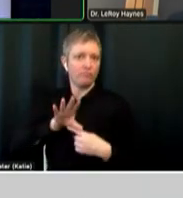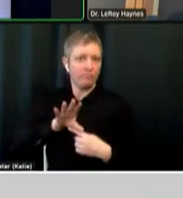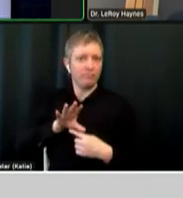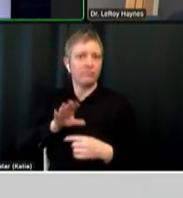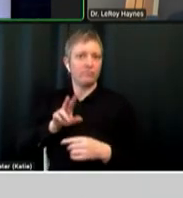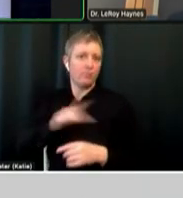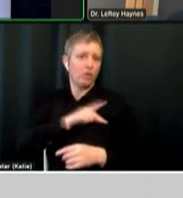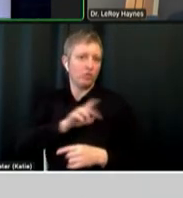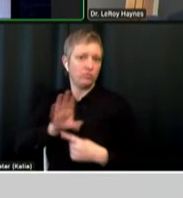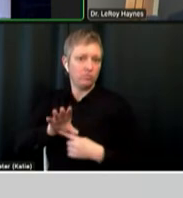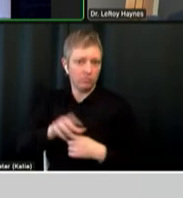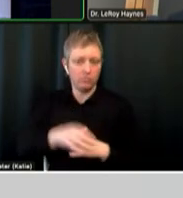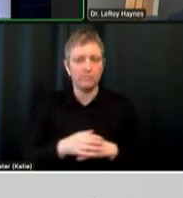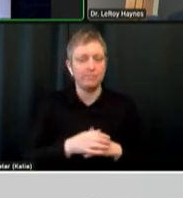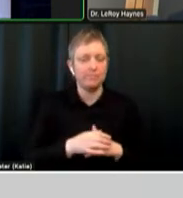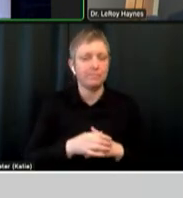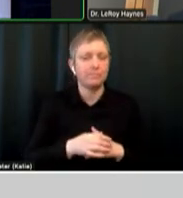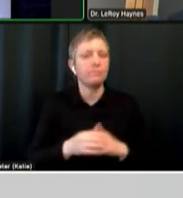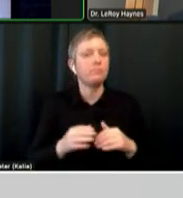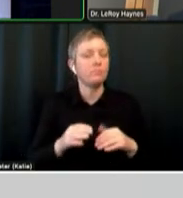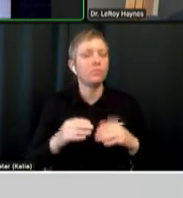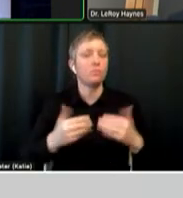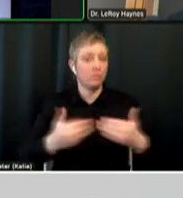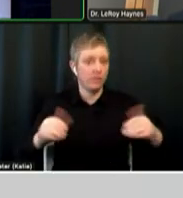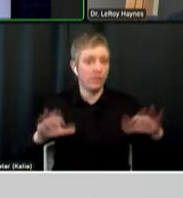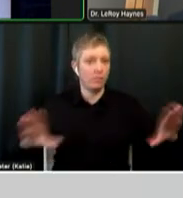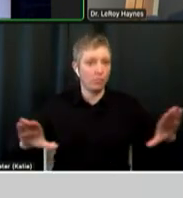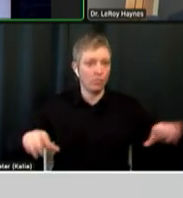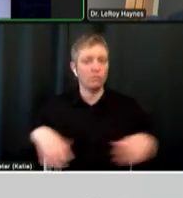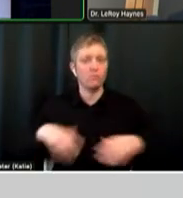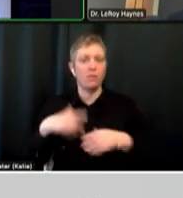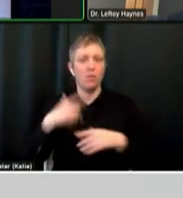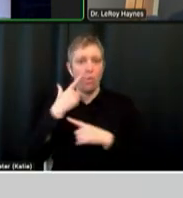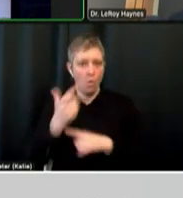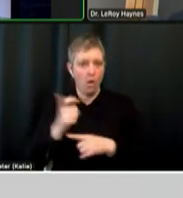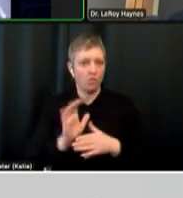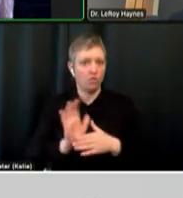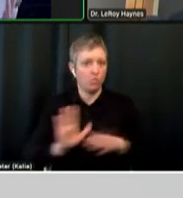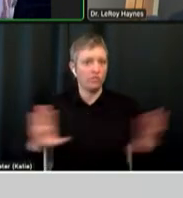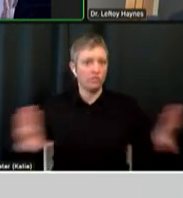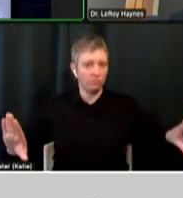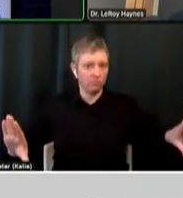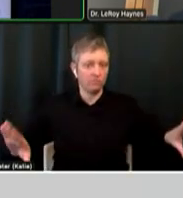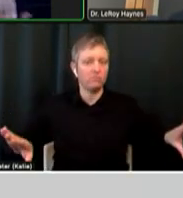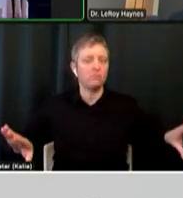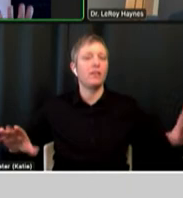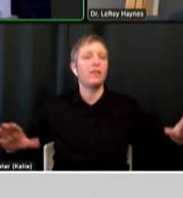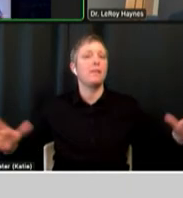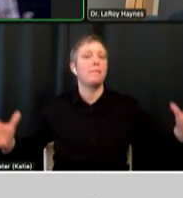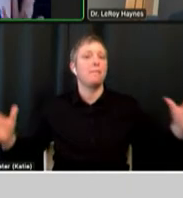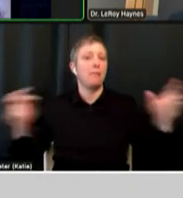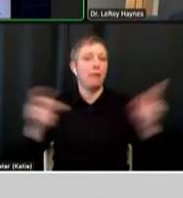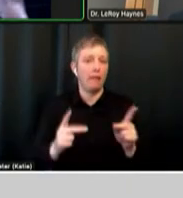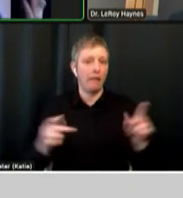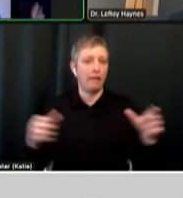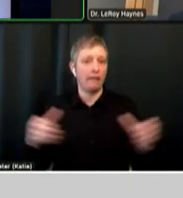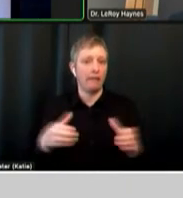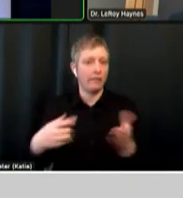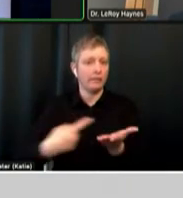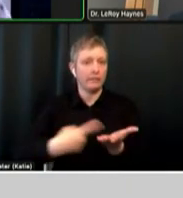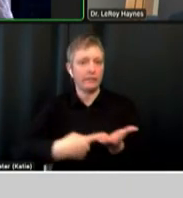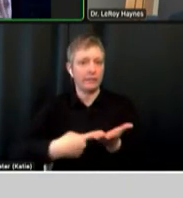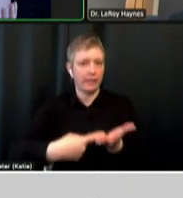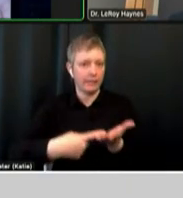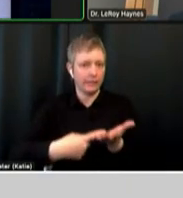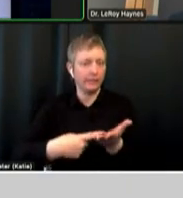together and they discuss. Internal affairs can ask any other questions they might want to